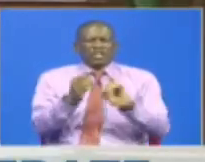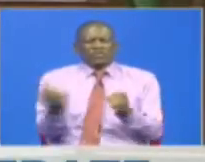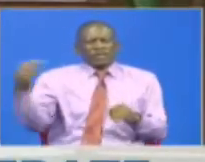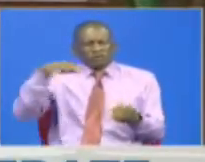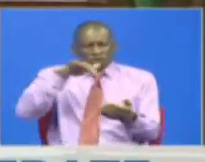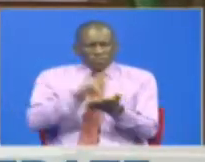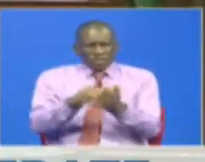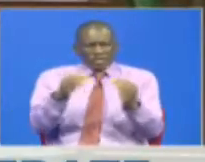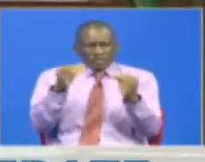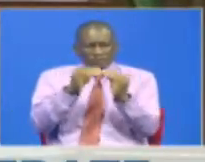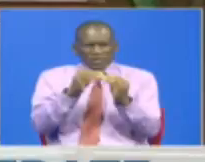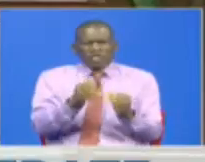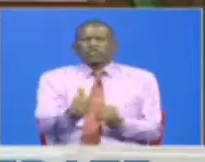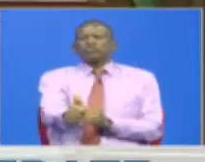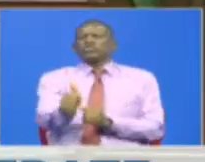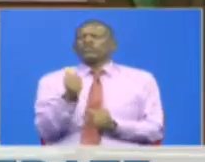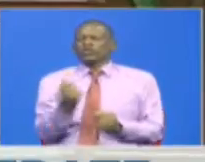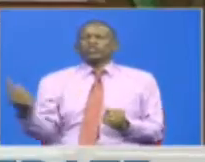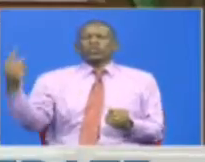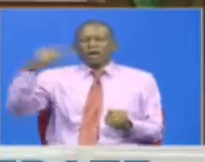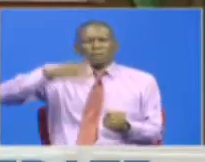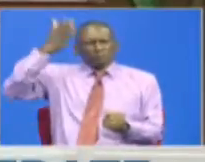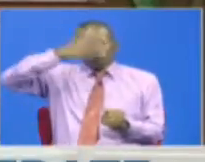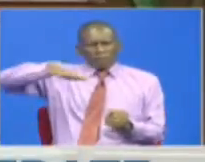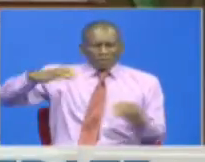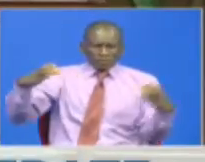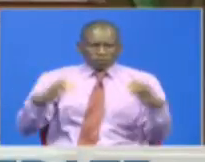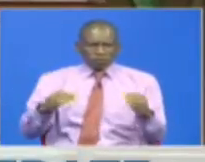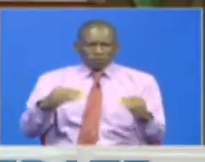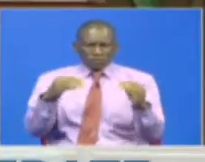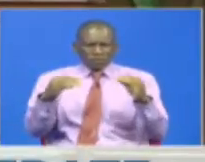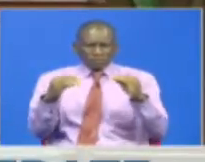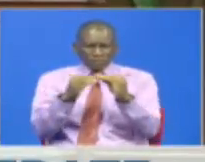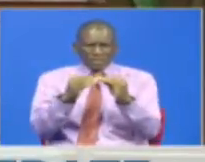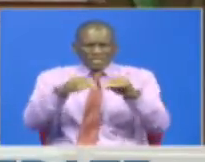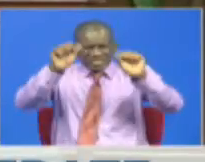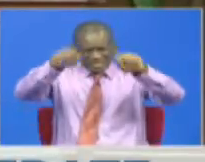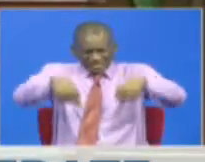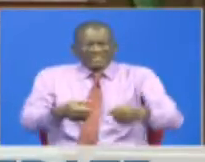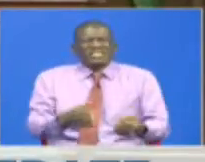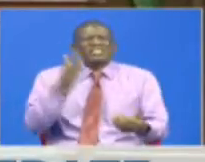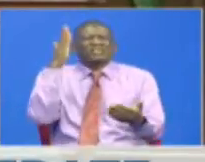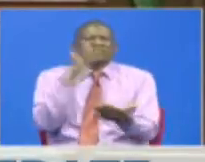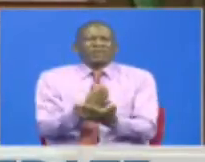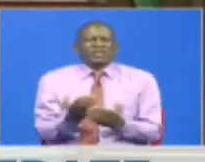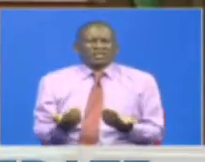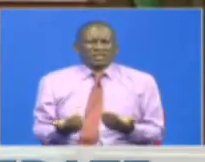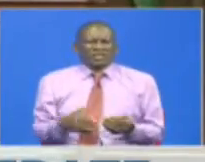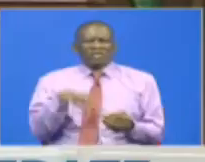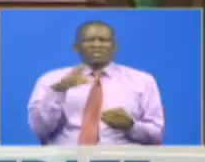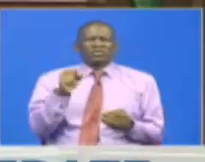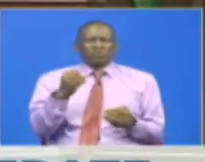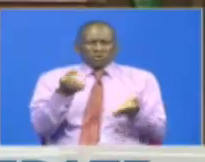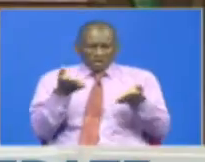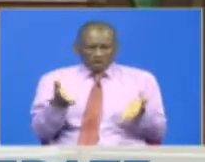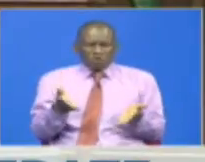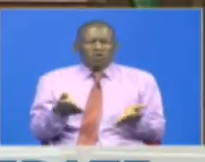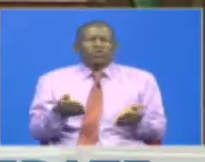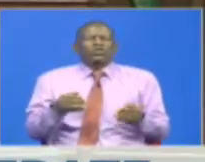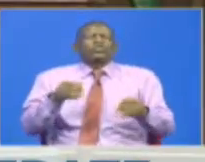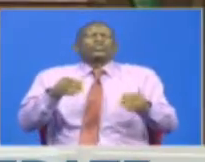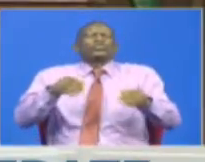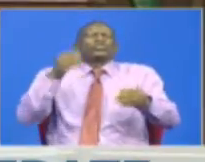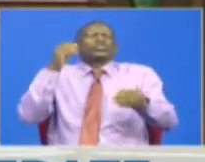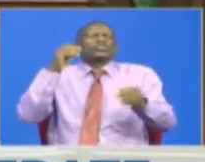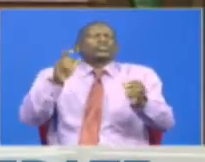You refused to attend the parliamentary group meeting. Yeah, it's a fact. So therefore, do not come